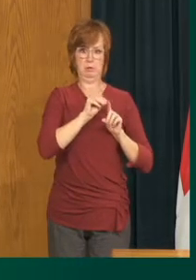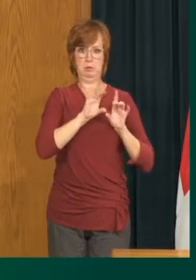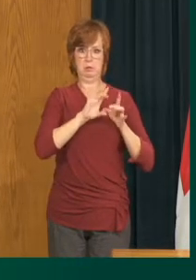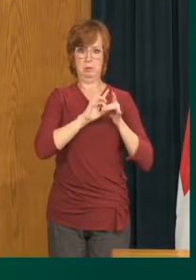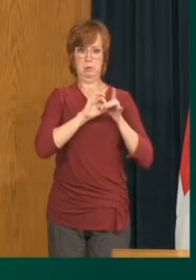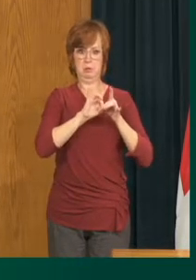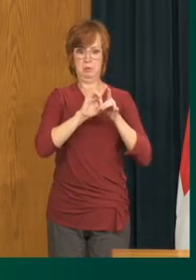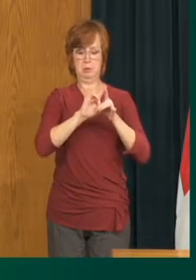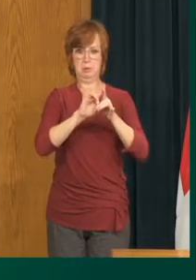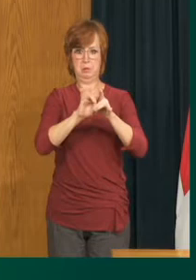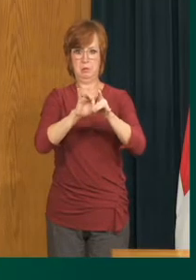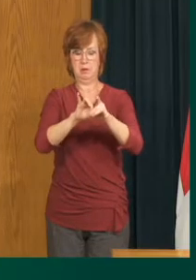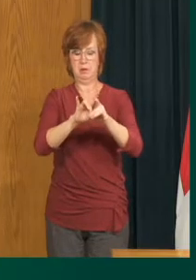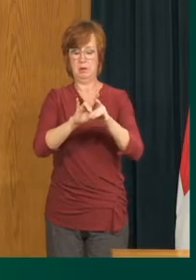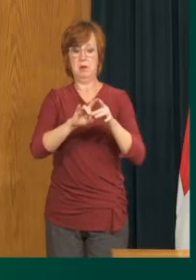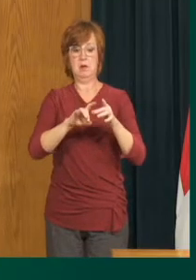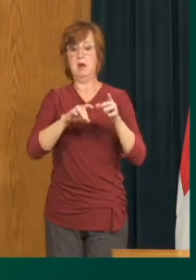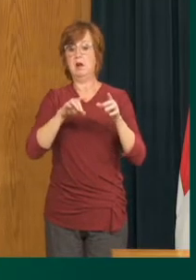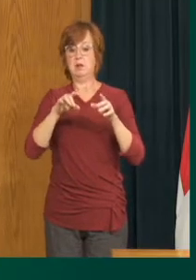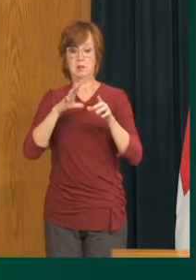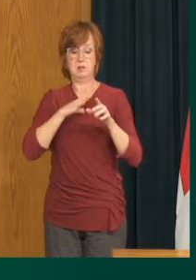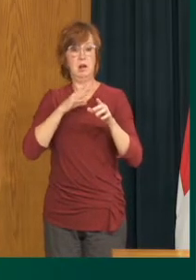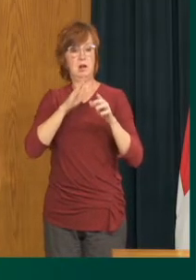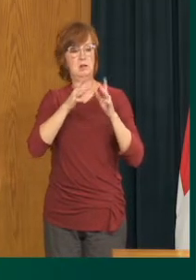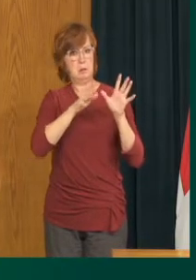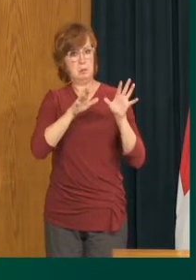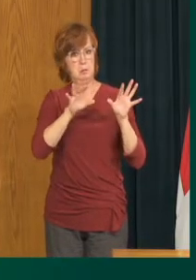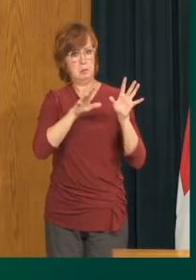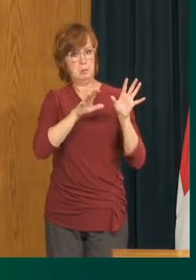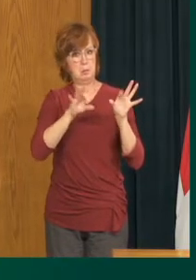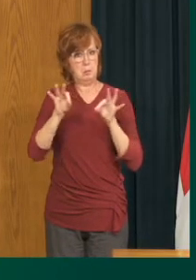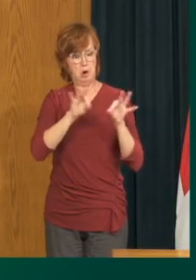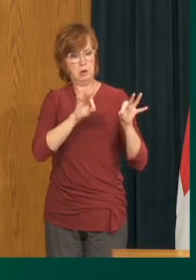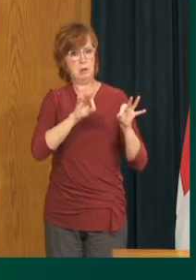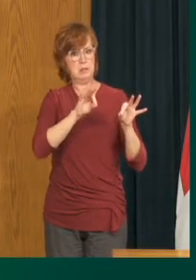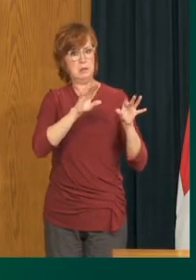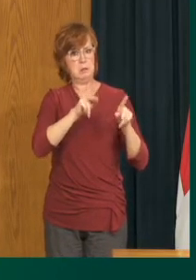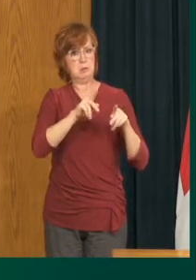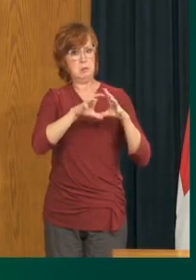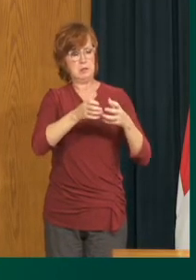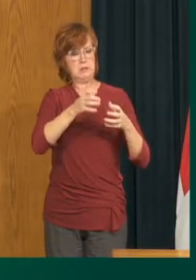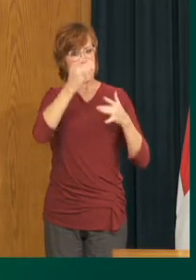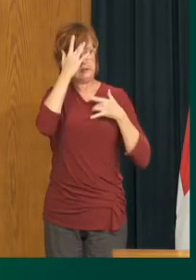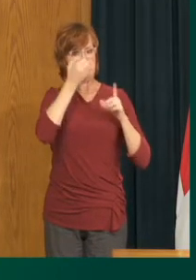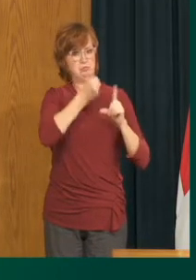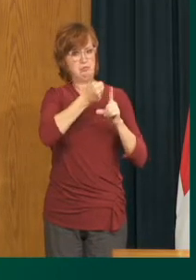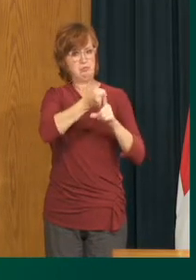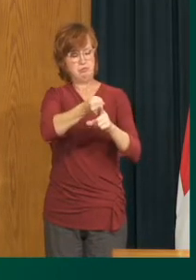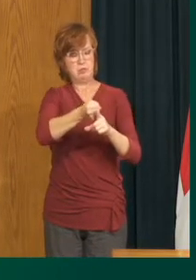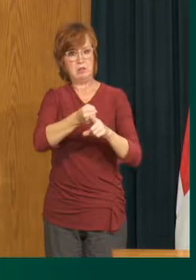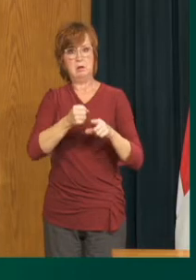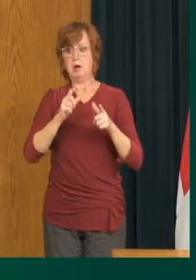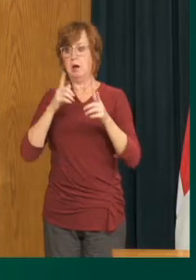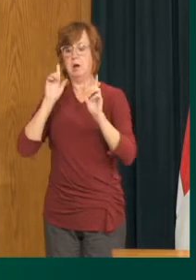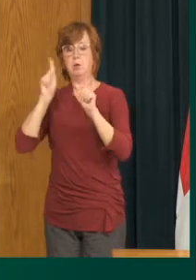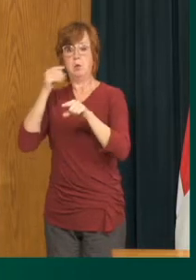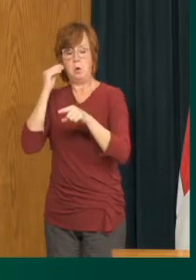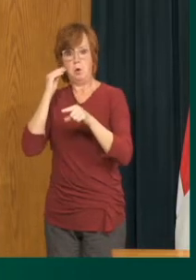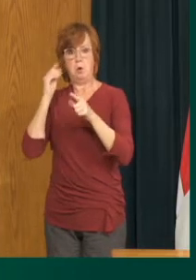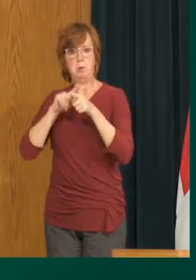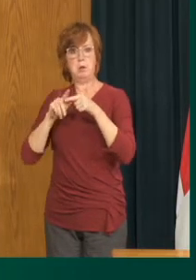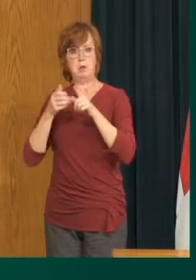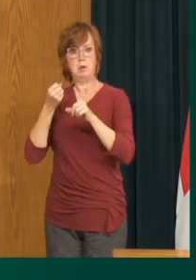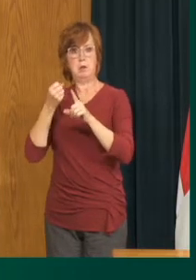that virus on to their family and to other close contacts that they see over the coming days. And before you know it, we